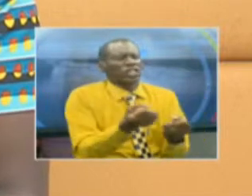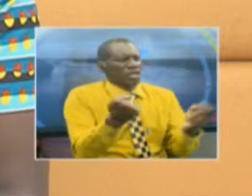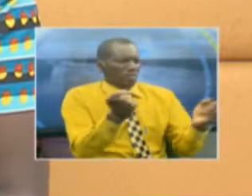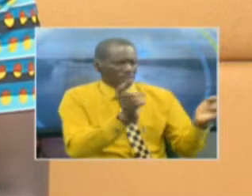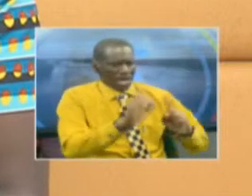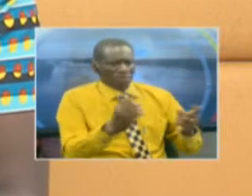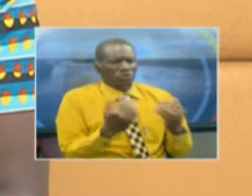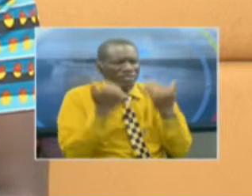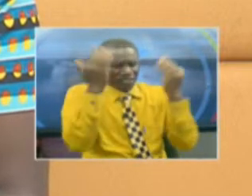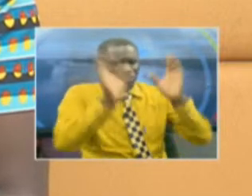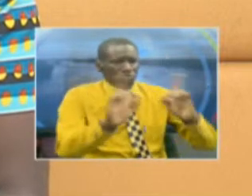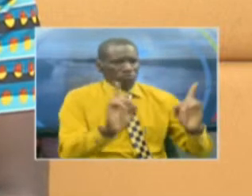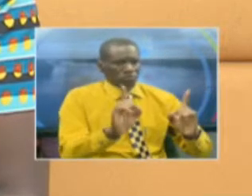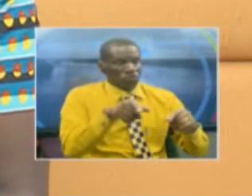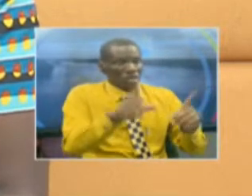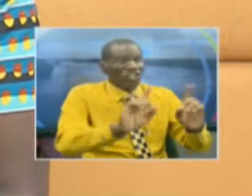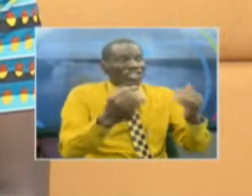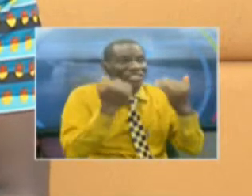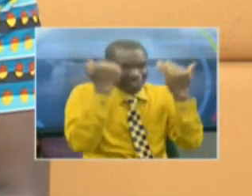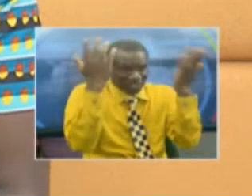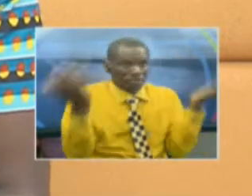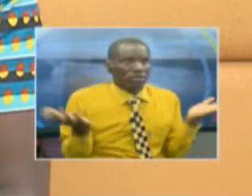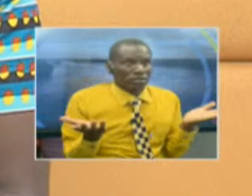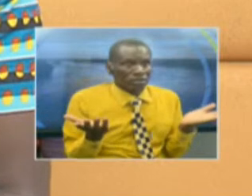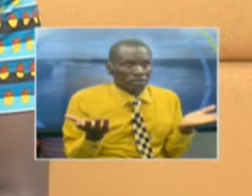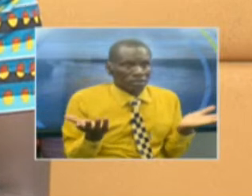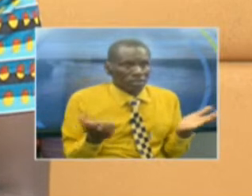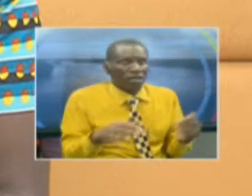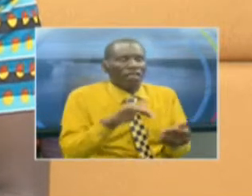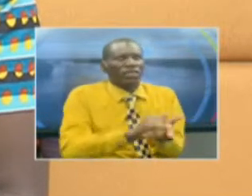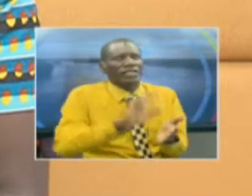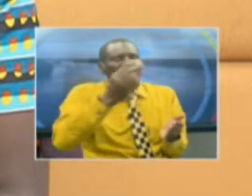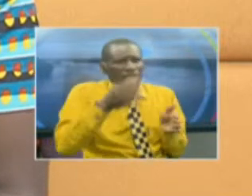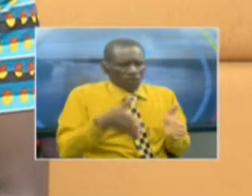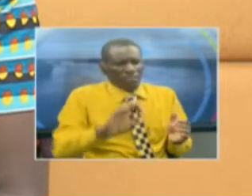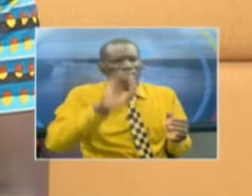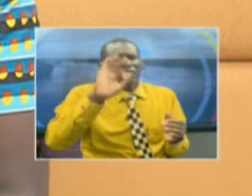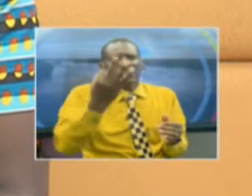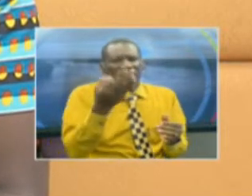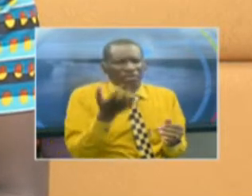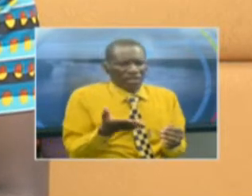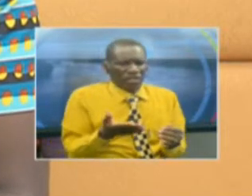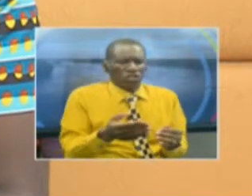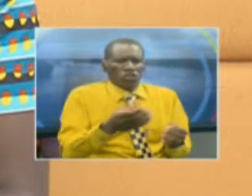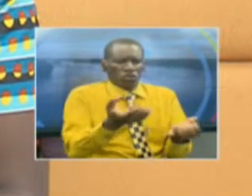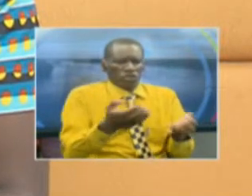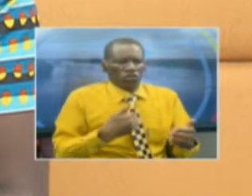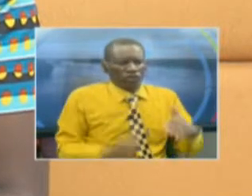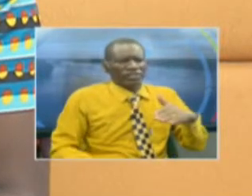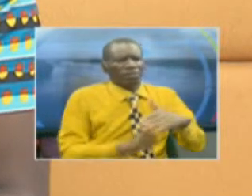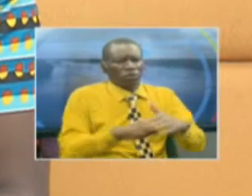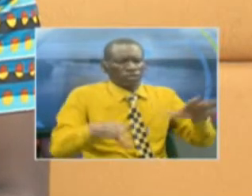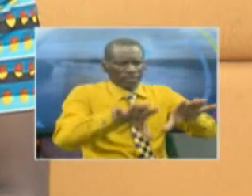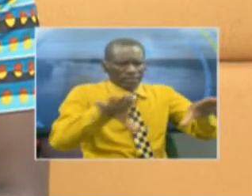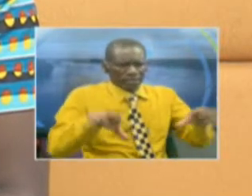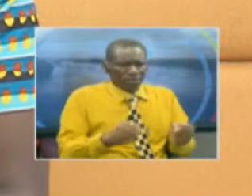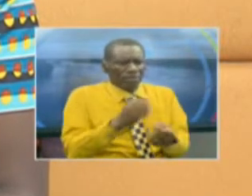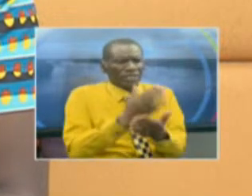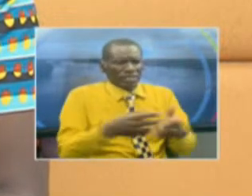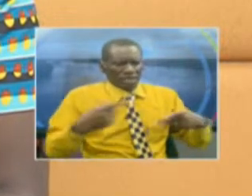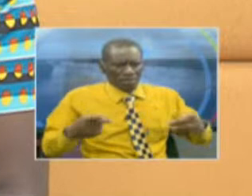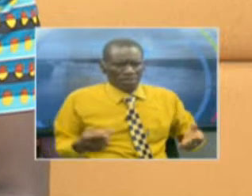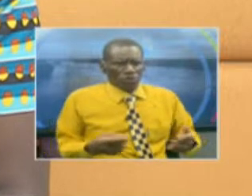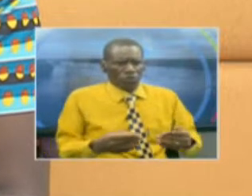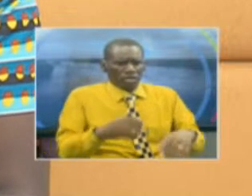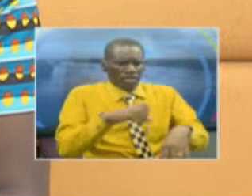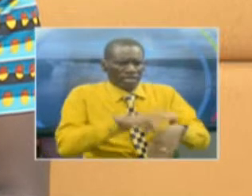frustrated, because you're not, really. So that's the second way. The third one is to have a support system. Some people will get